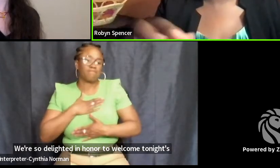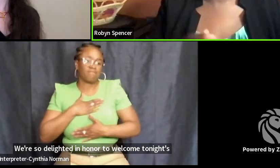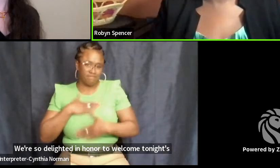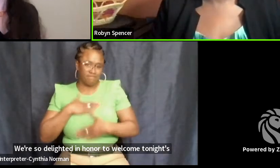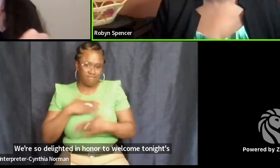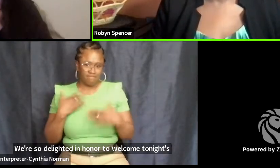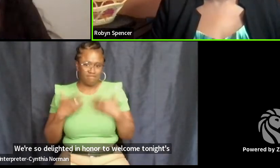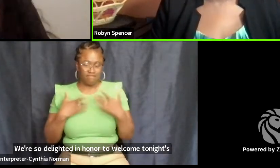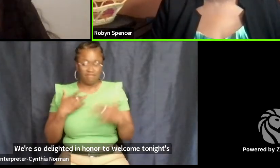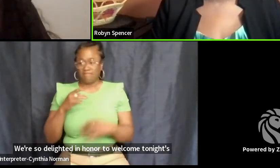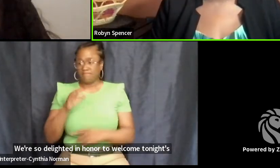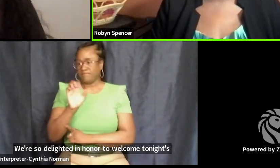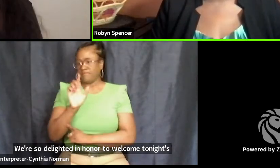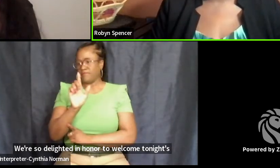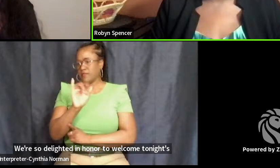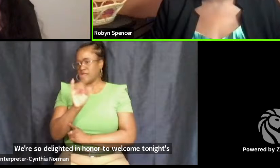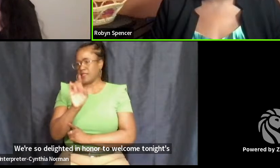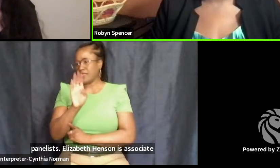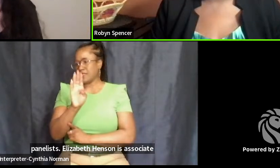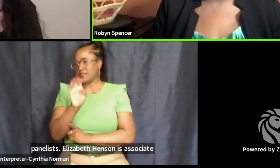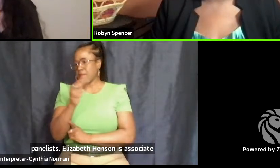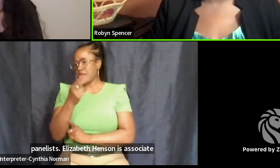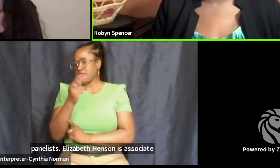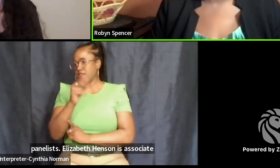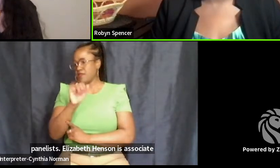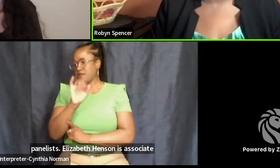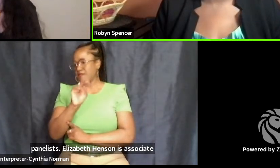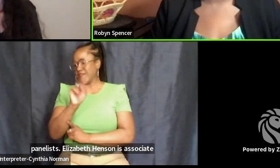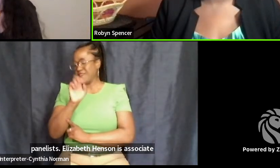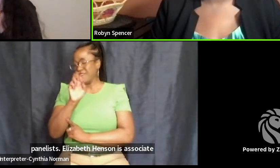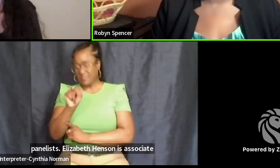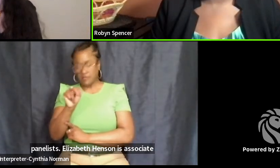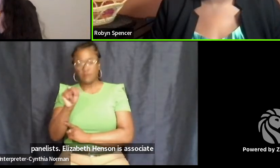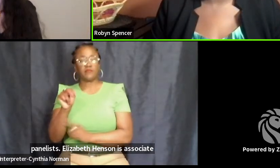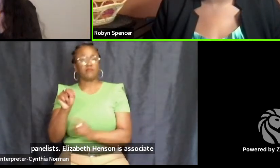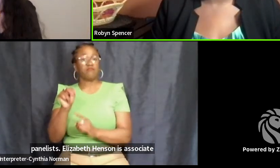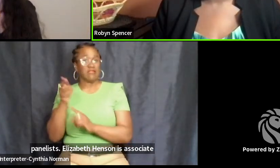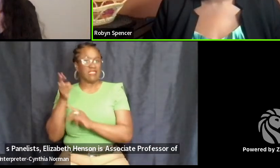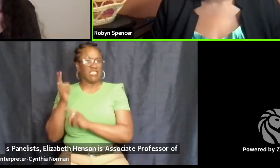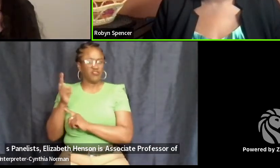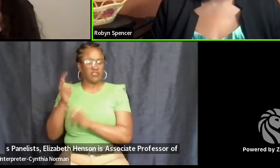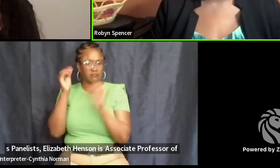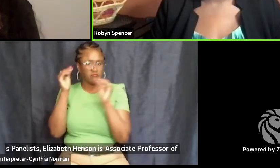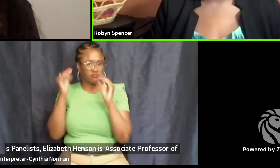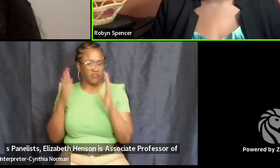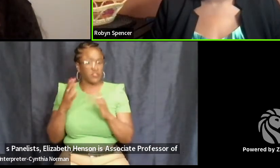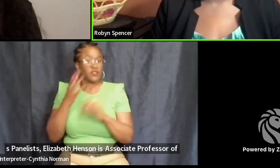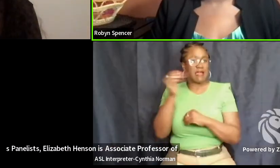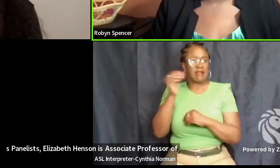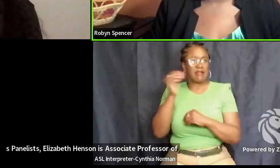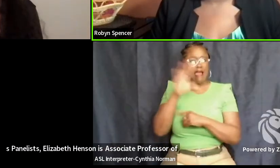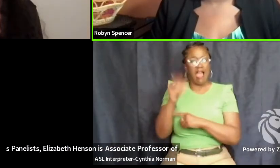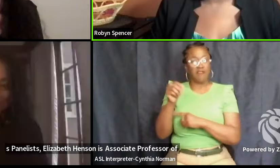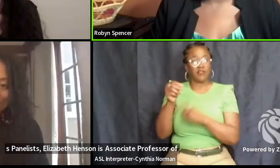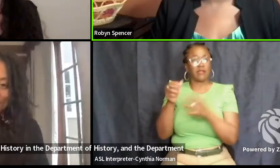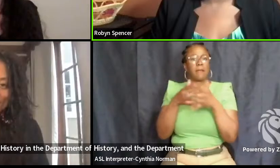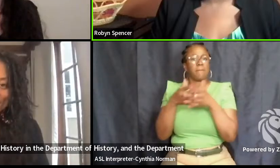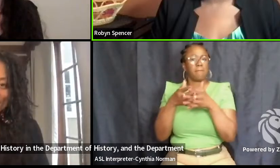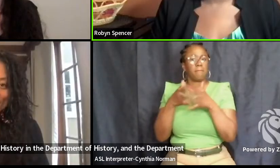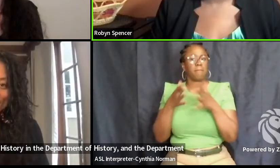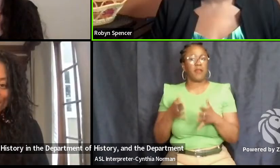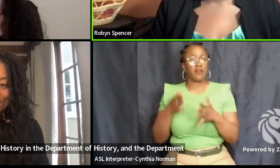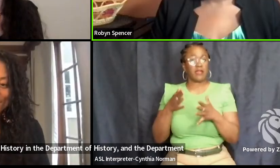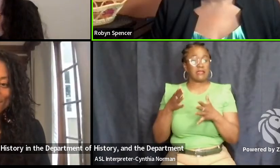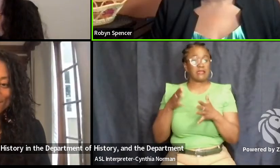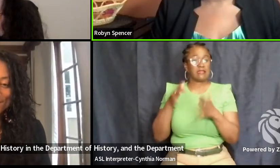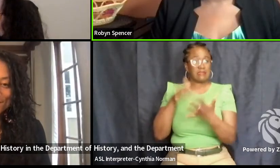Elizabeth Hinton is Associate Professor of History in the Department of History and the Department of African American Studies at